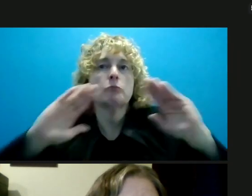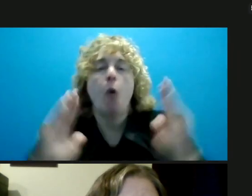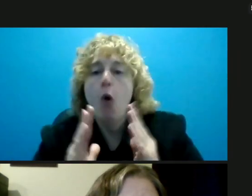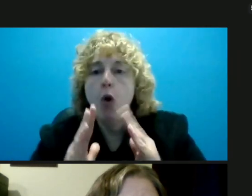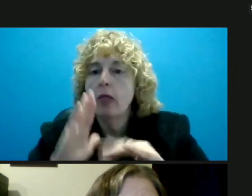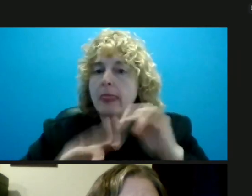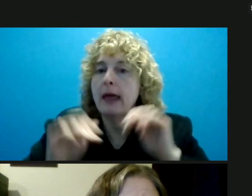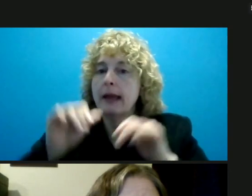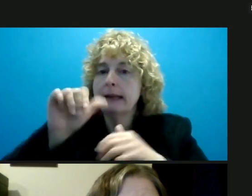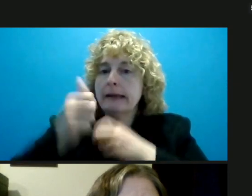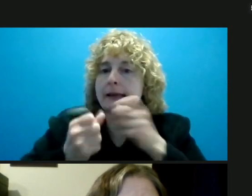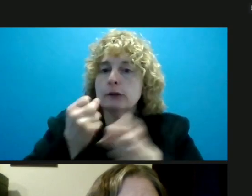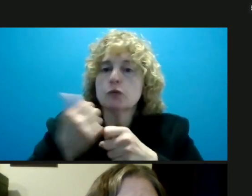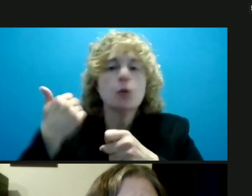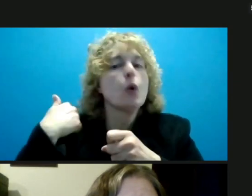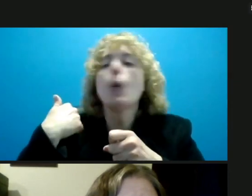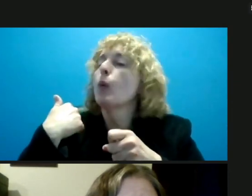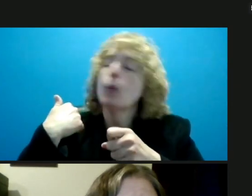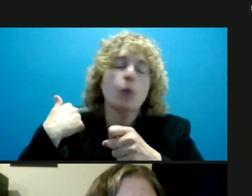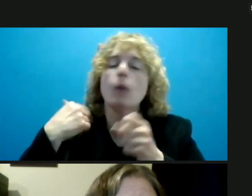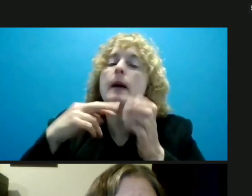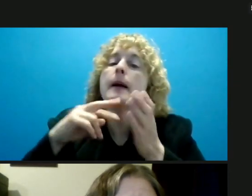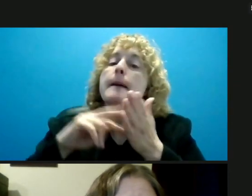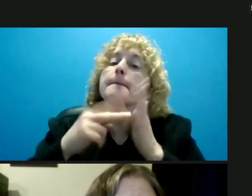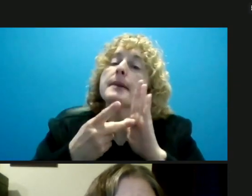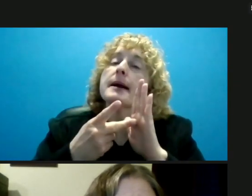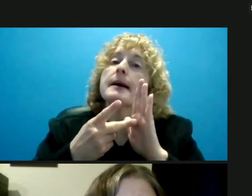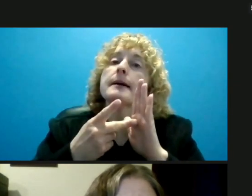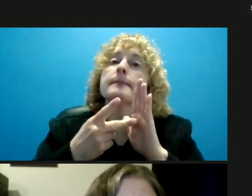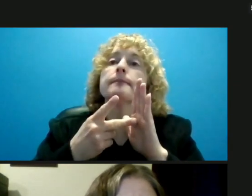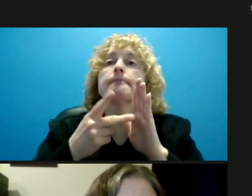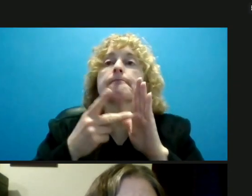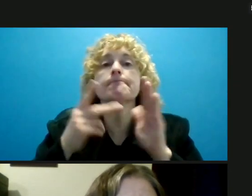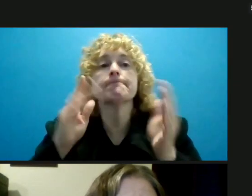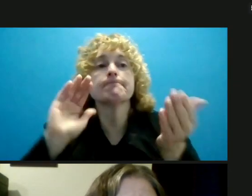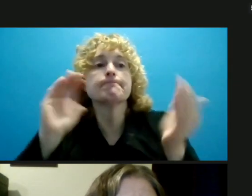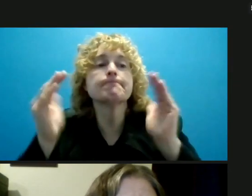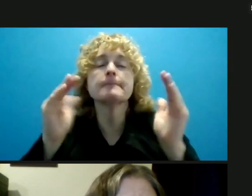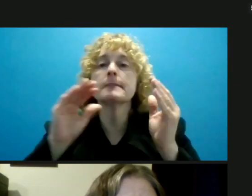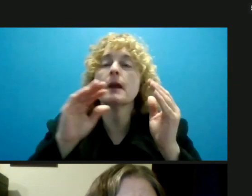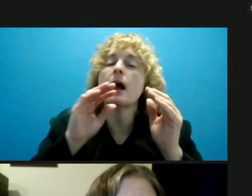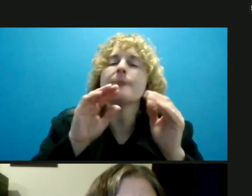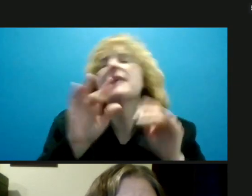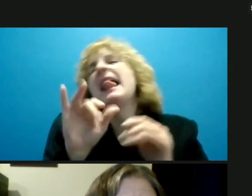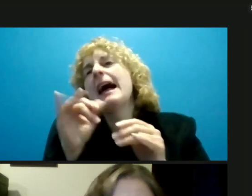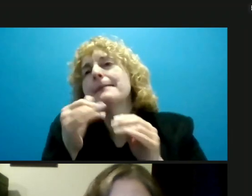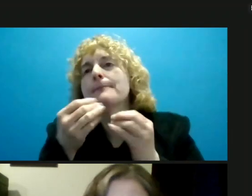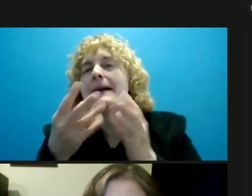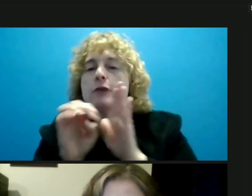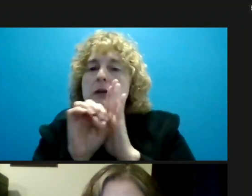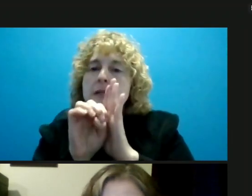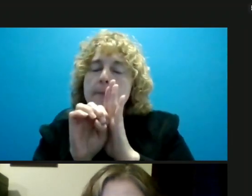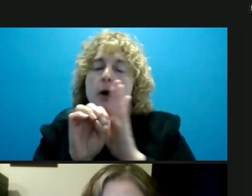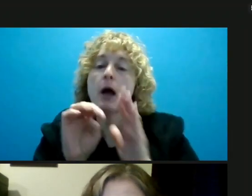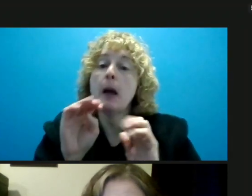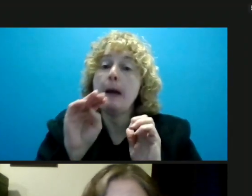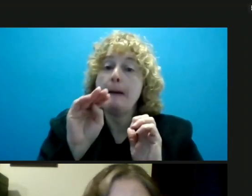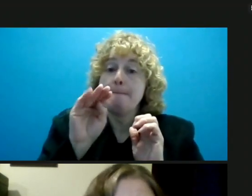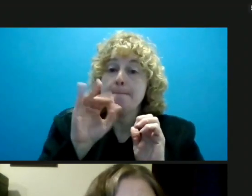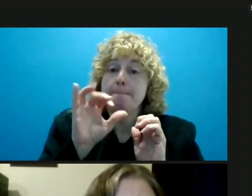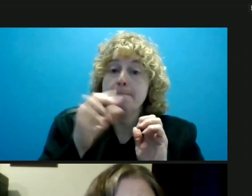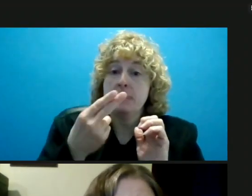It just means that the proportion of people in Michigan is, like, I'm going to give you one example. Michigan probably has more people now than